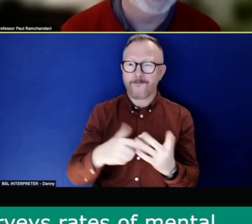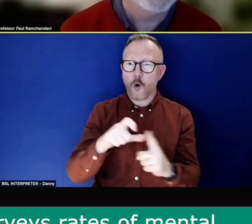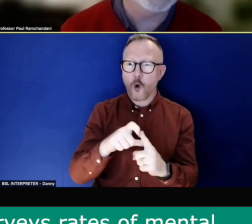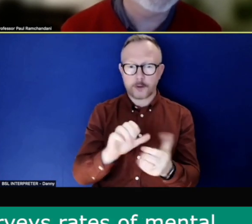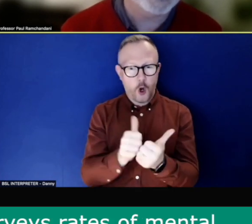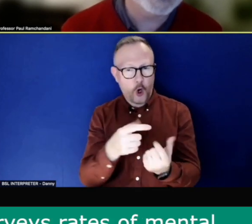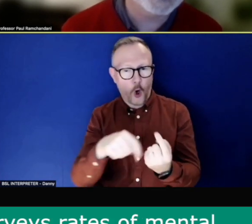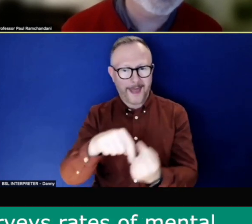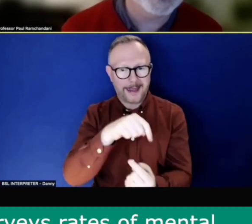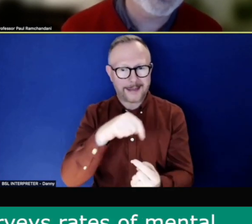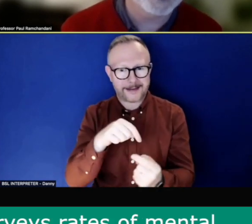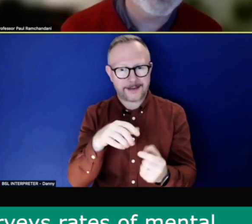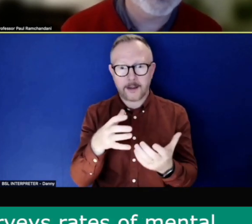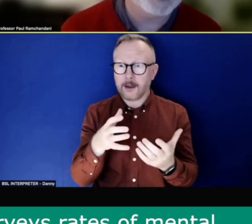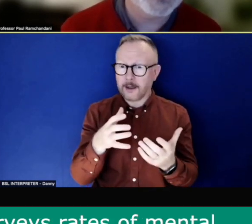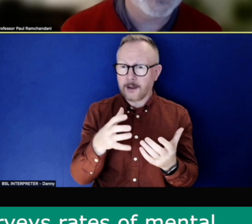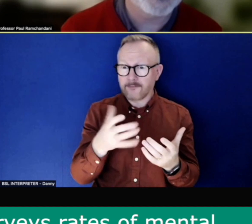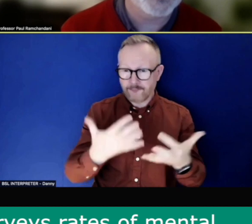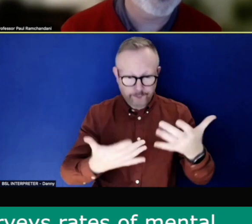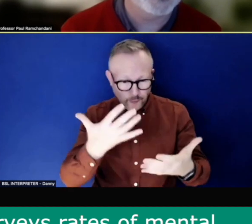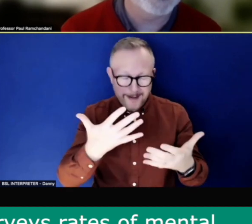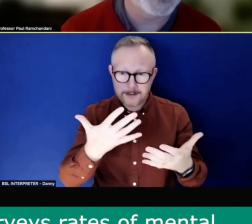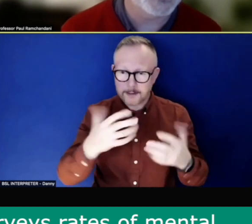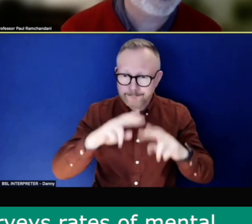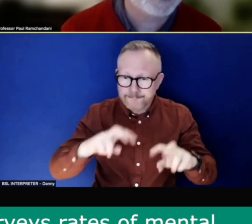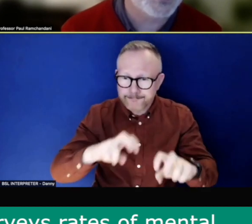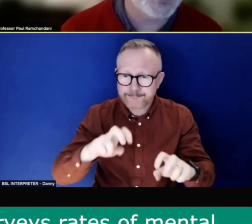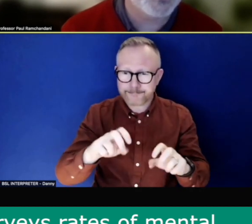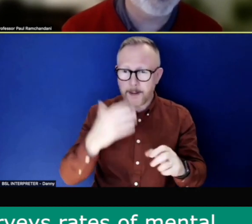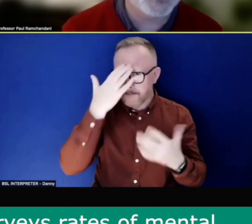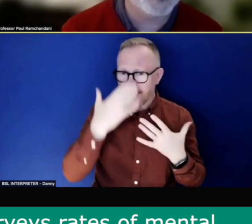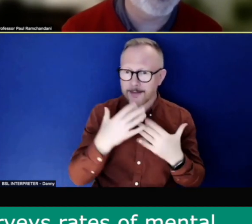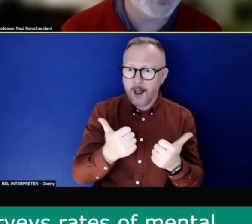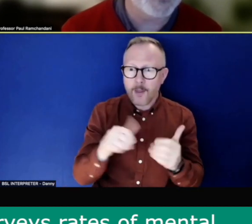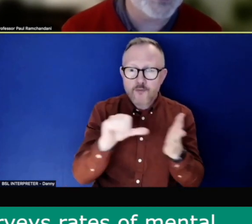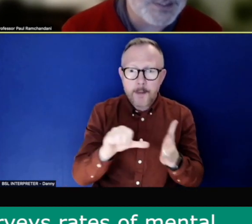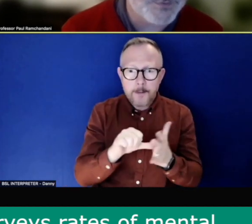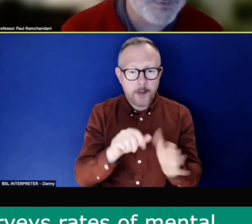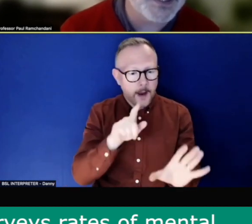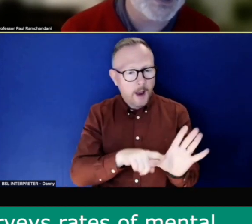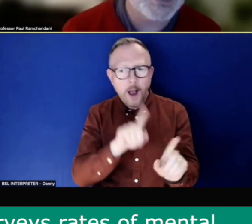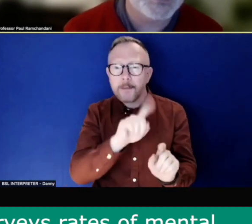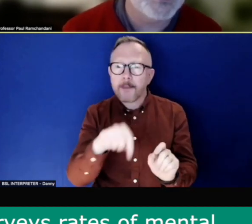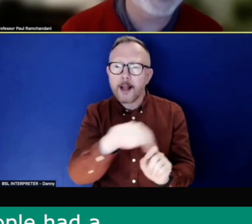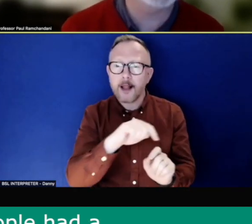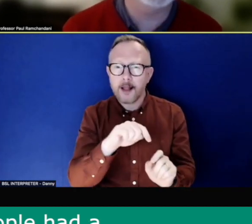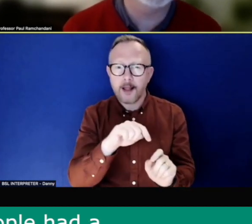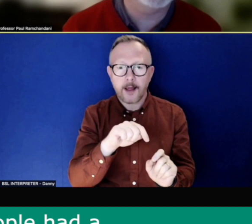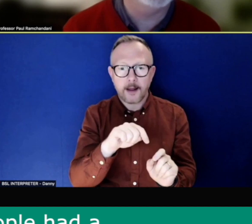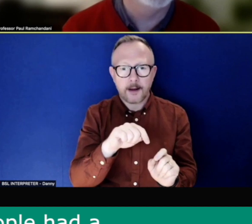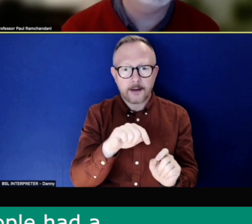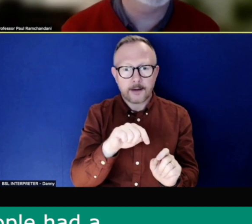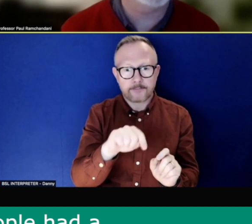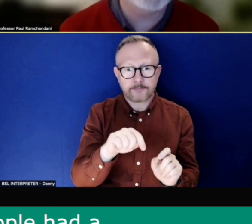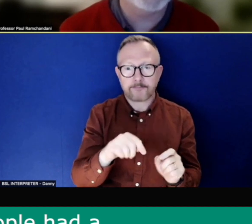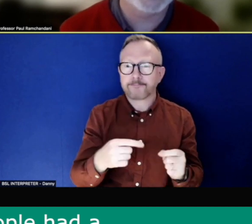see this is the rates in the national surveys, rates of mental health problems in young people. I think this is a 5 to 16,